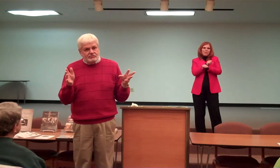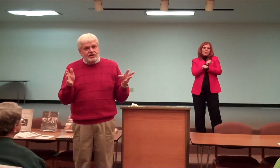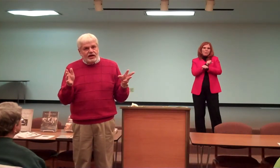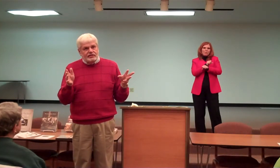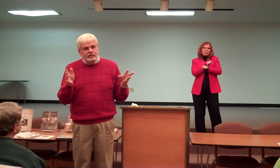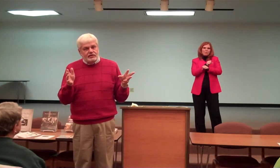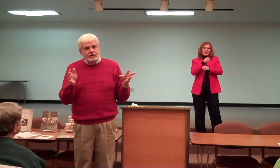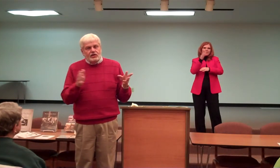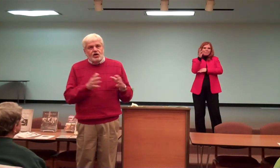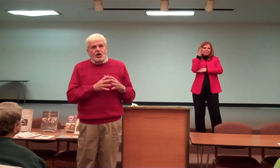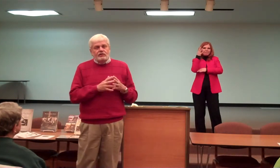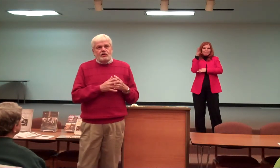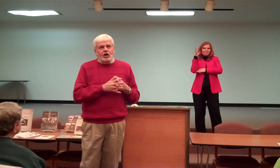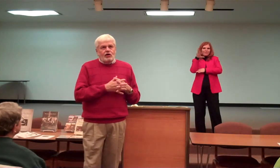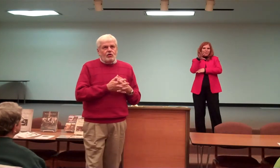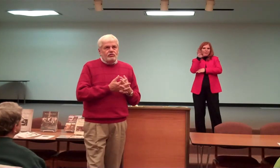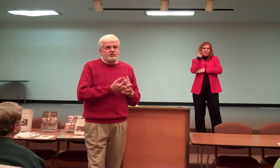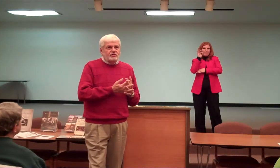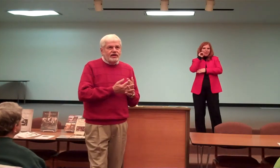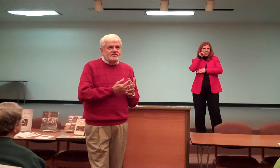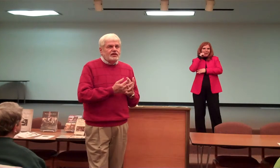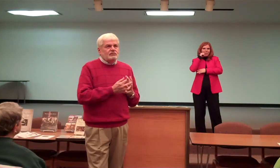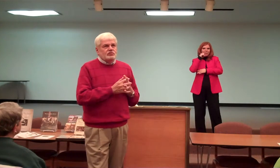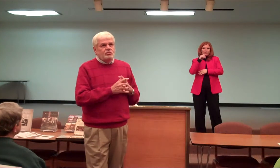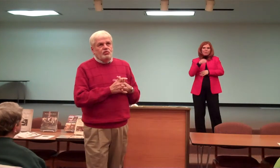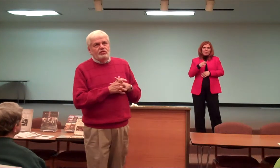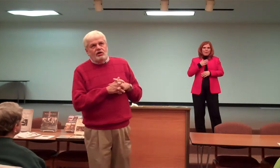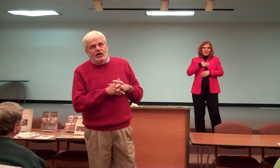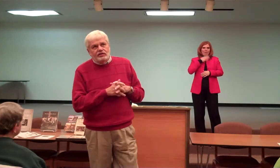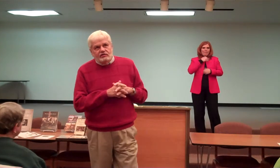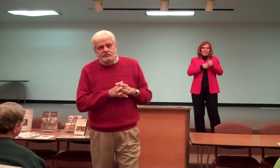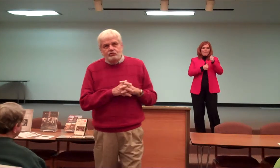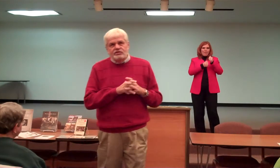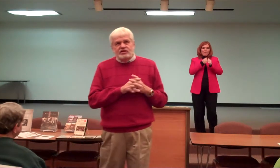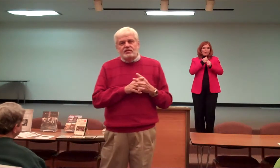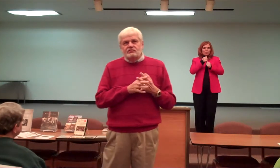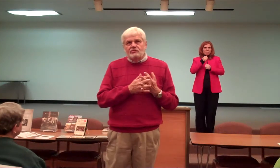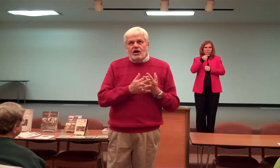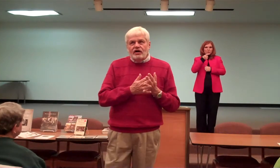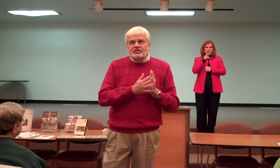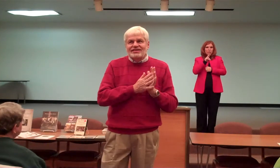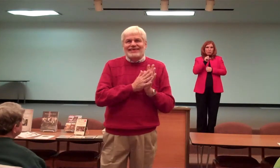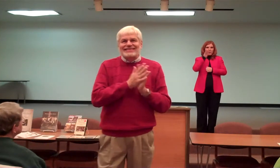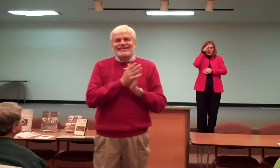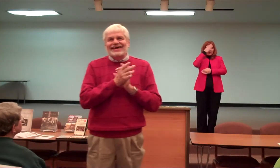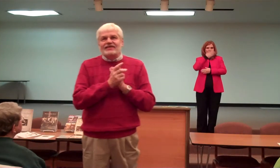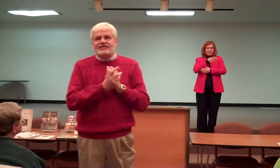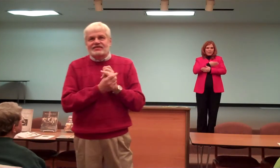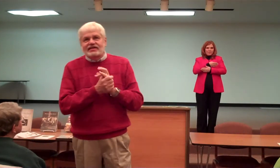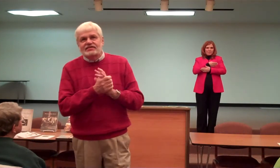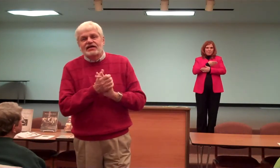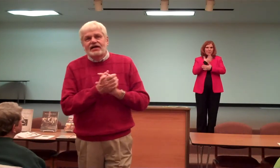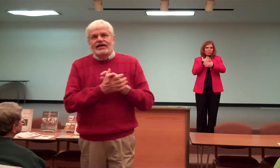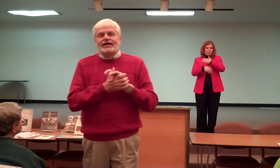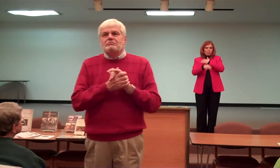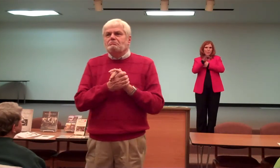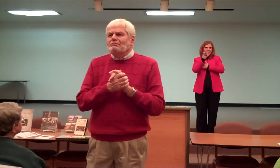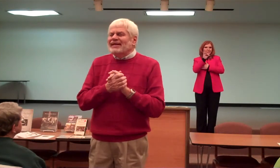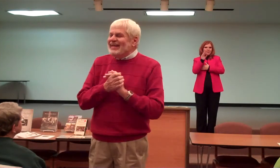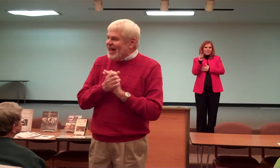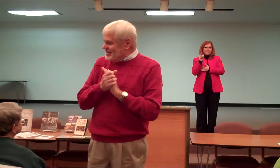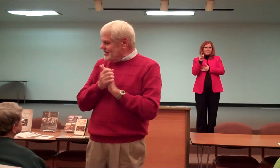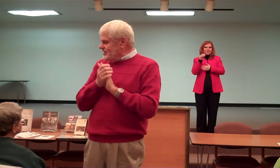Labor of some kind. Our oldest grandson was born on the 14th of August, 1996